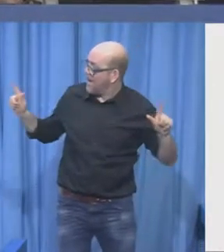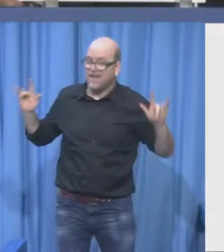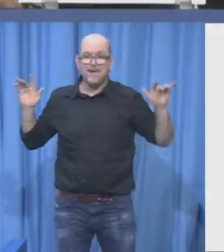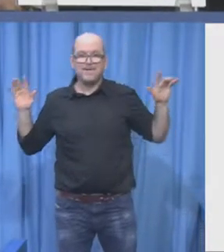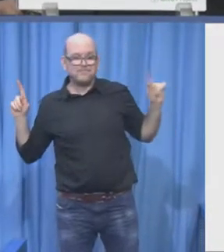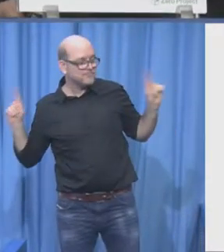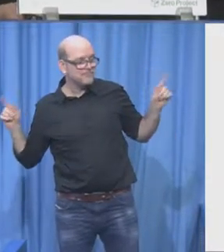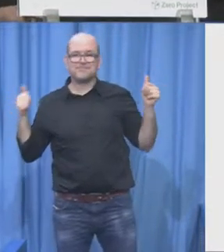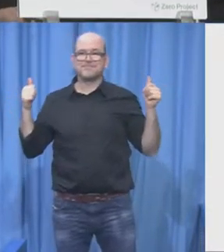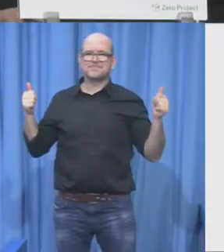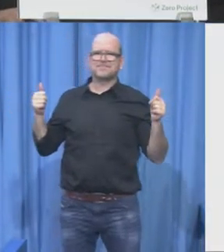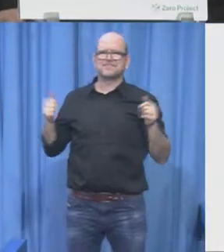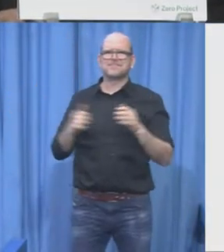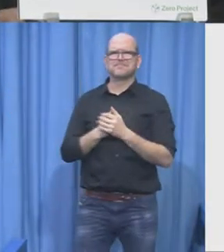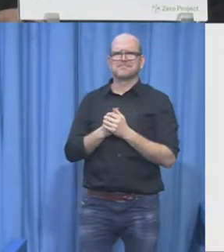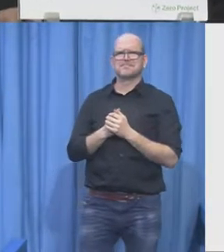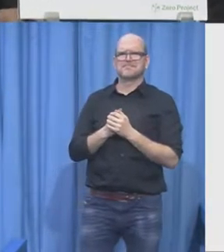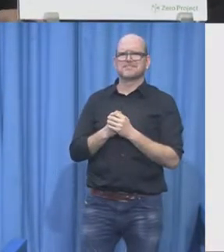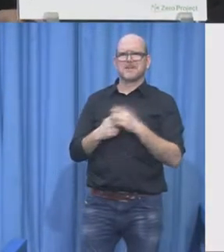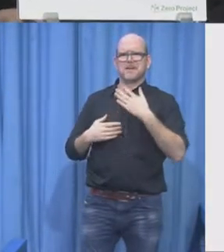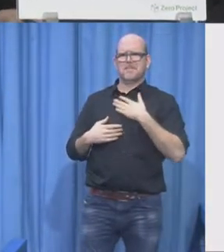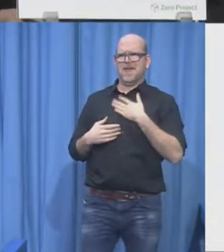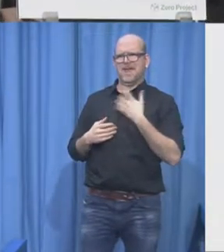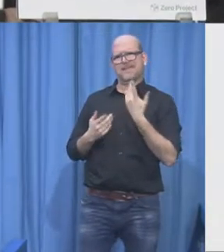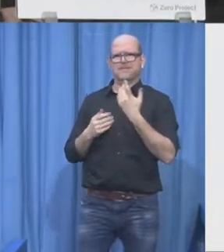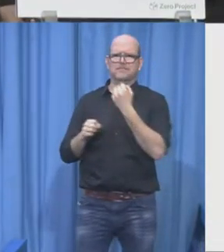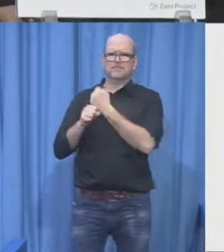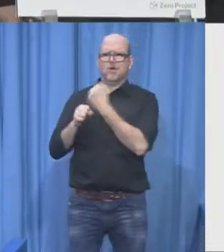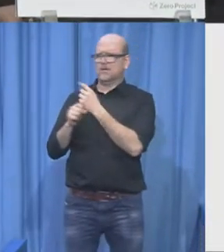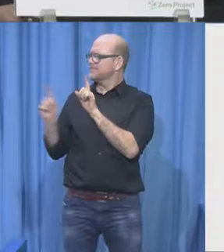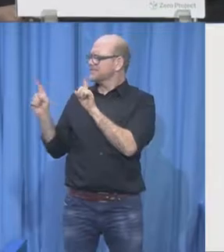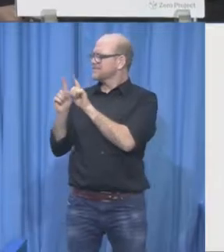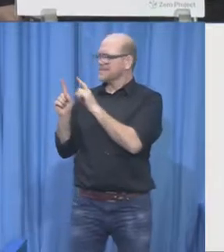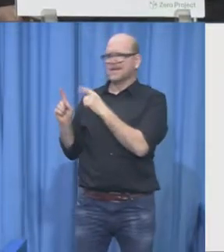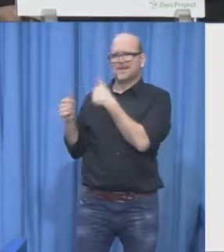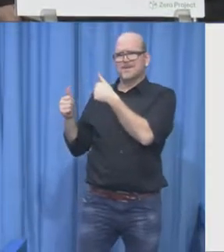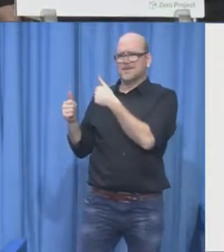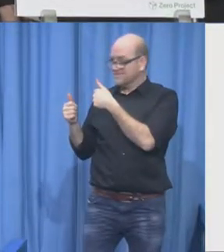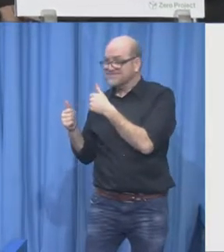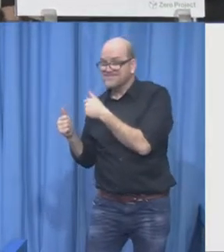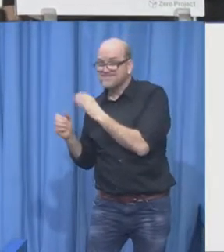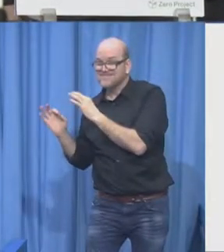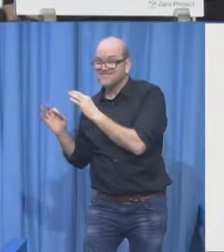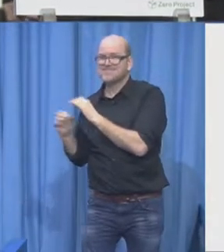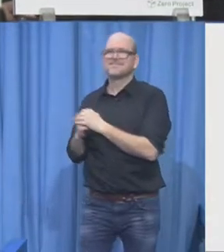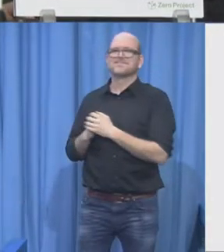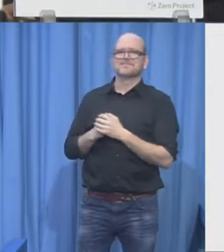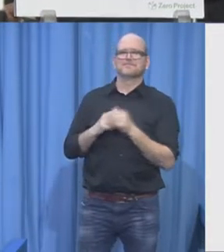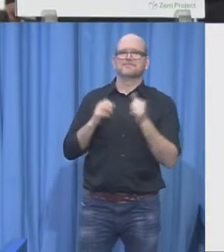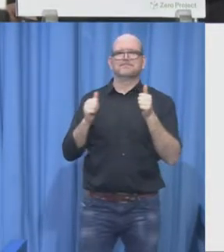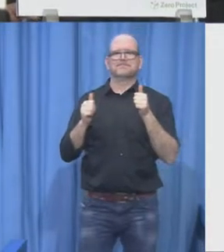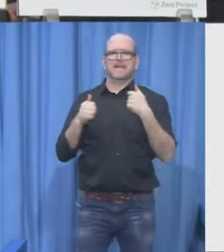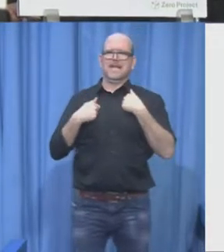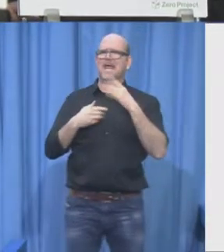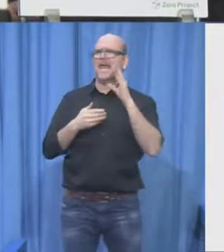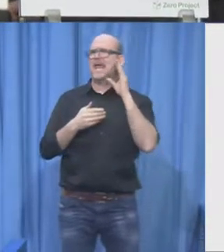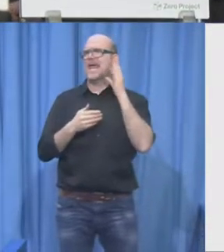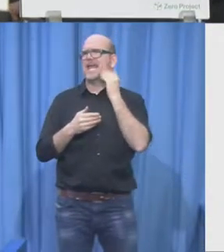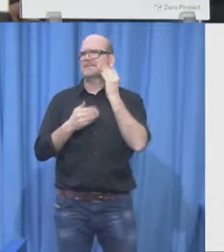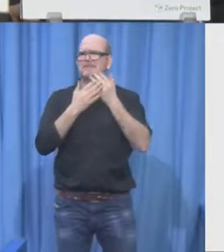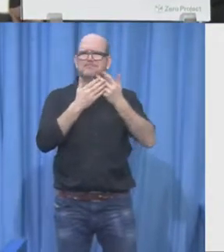same to you. We will share our experiences as social entrepreneurs, bringing a model which